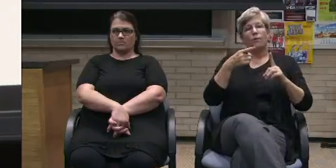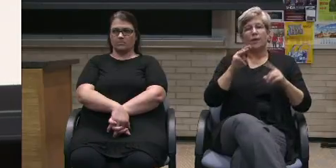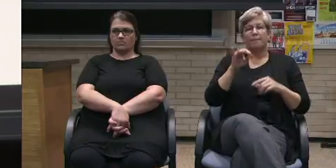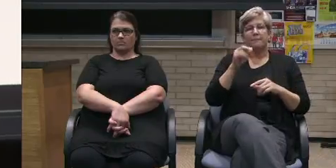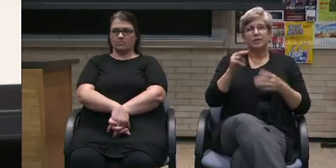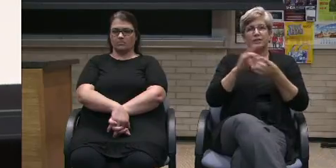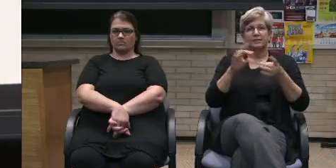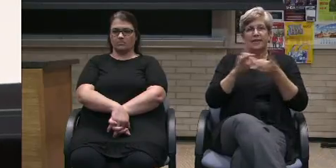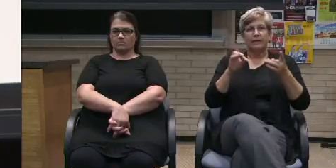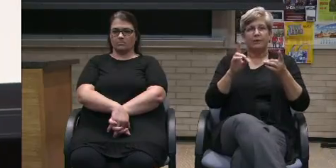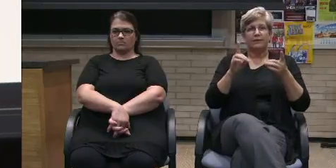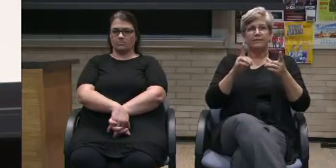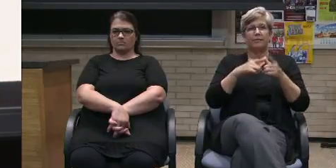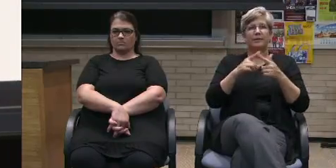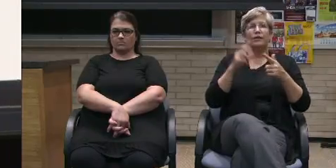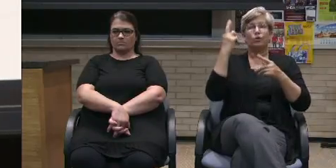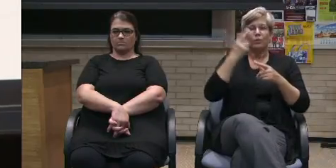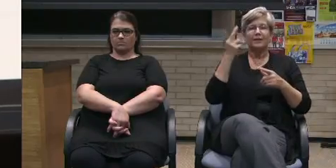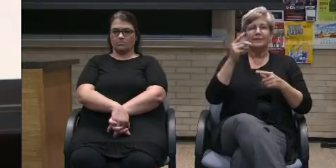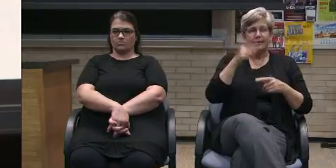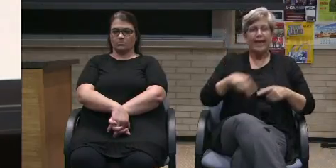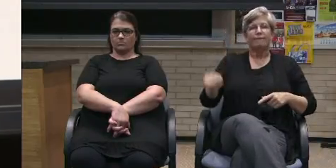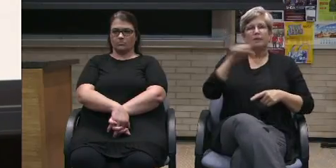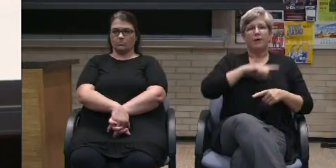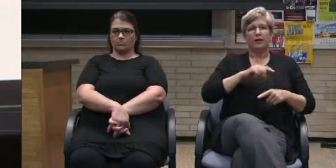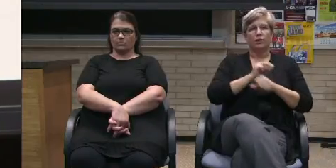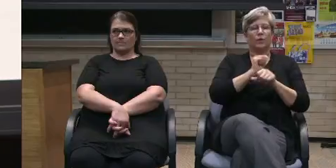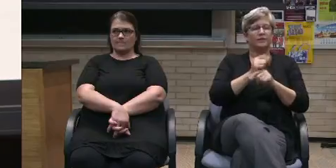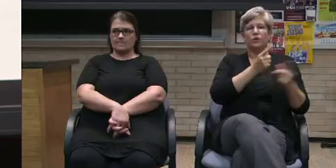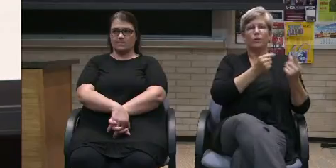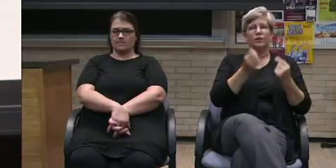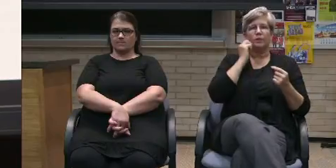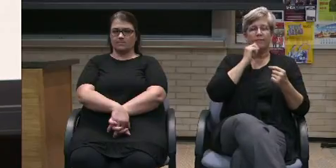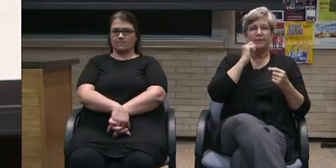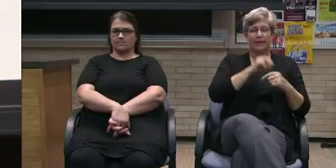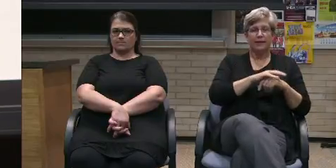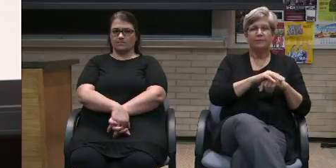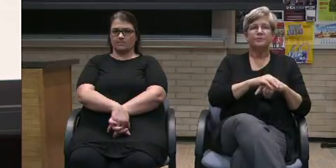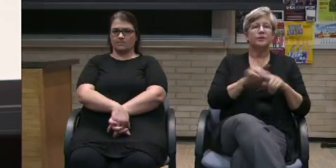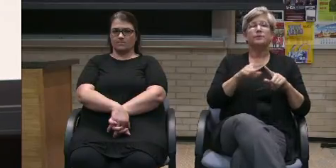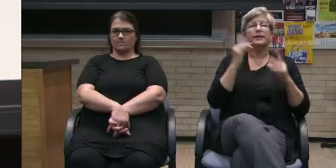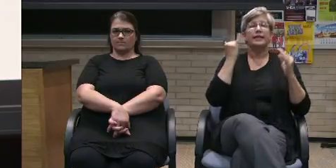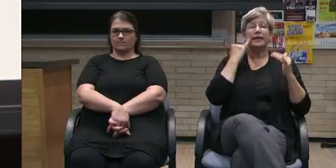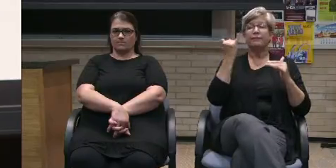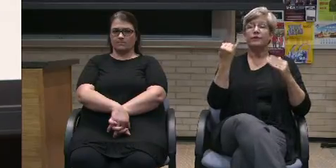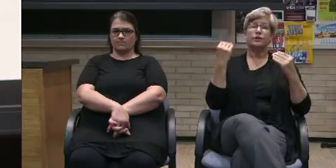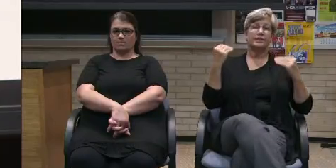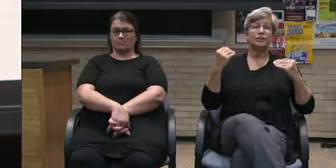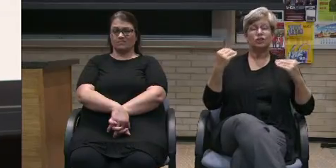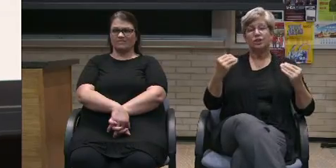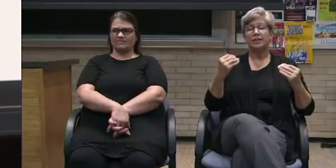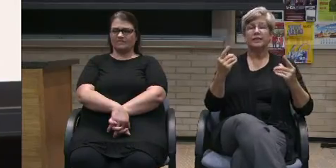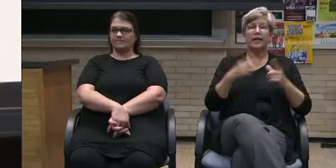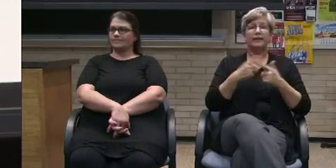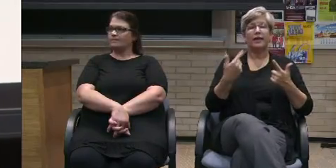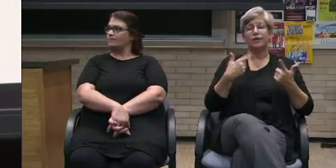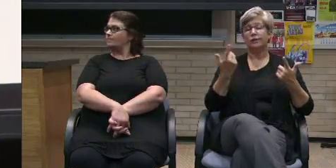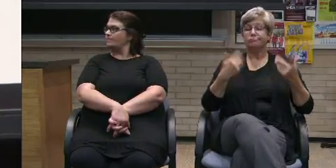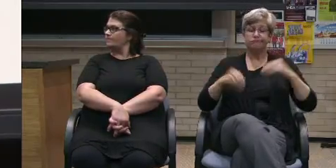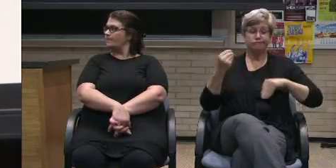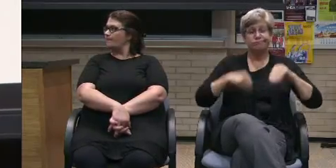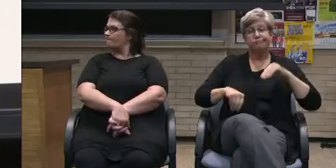the end of class when you're packing up and they're walking out, and there's Johnny who hasn't been in class for a week and a half. And you could just pack up and go to your back of your office, but